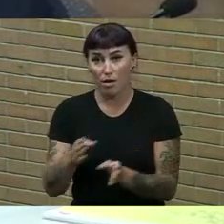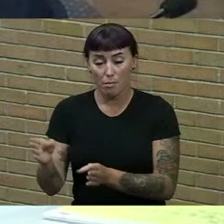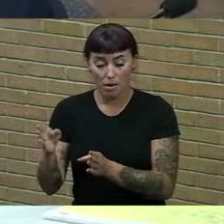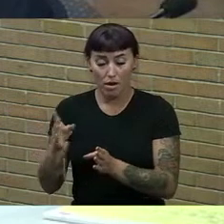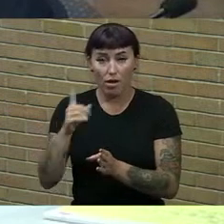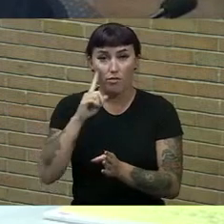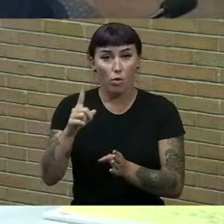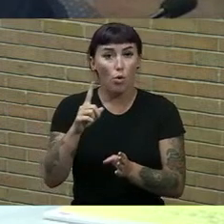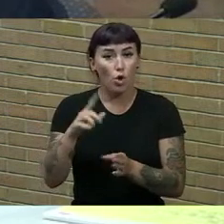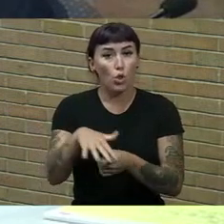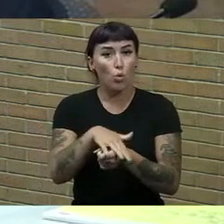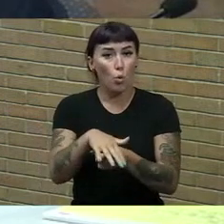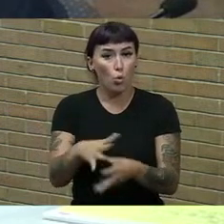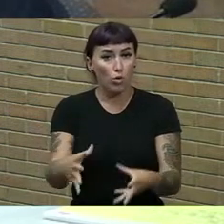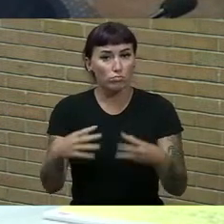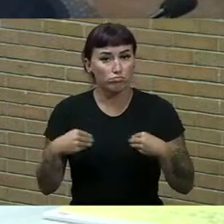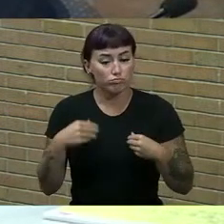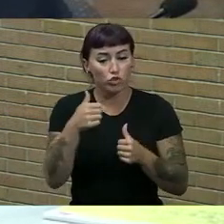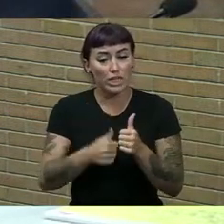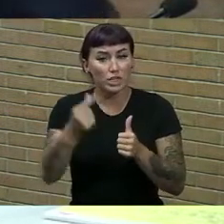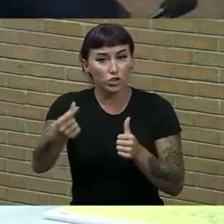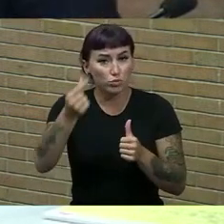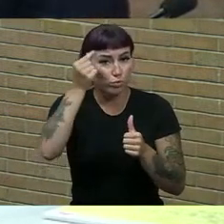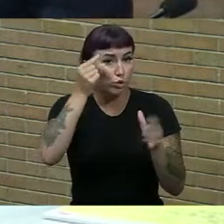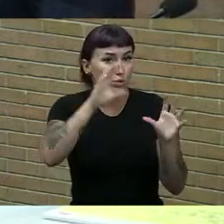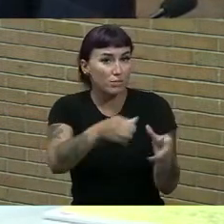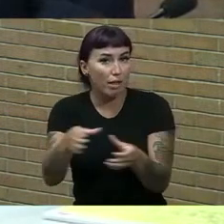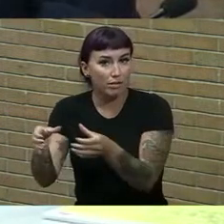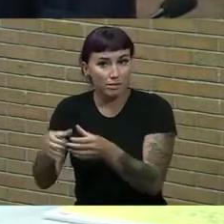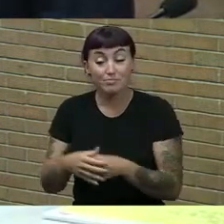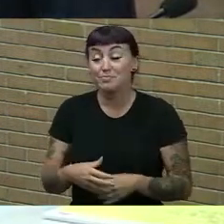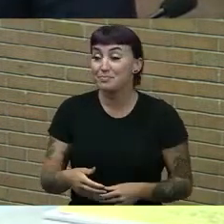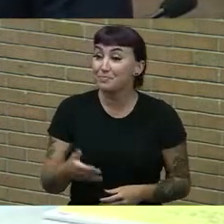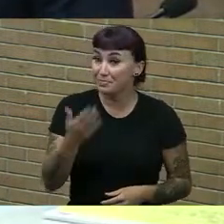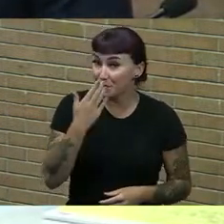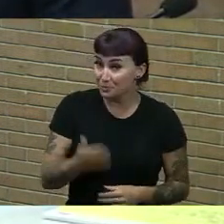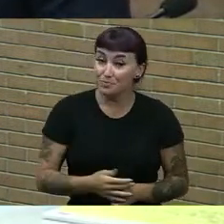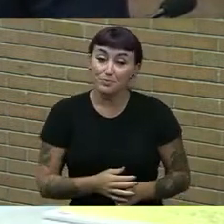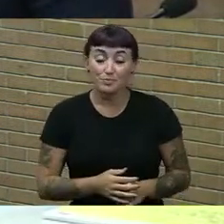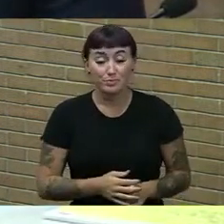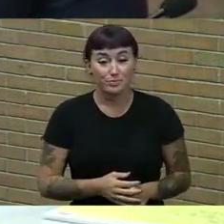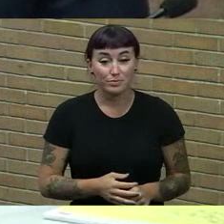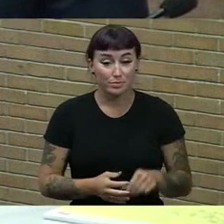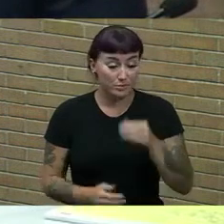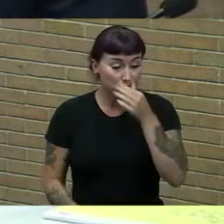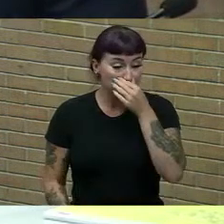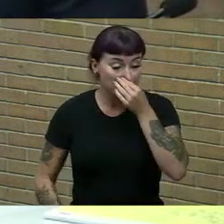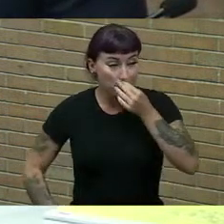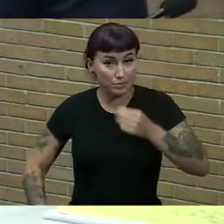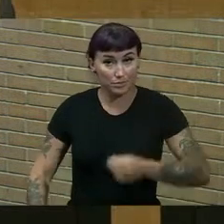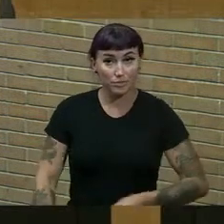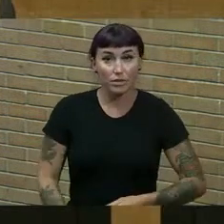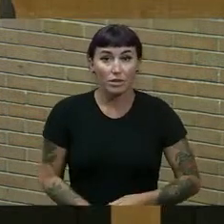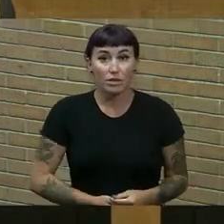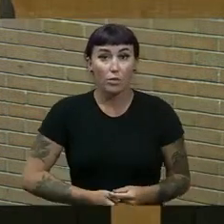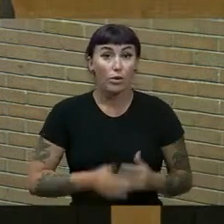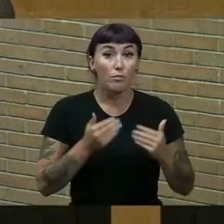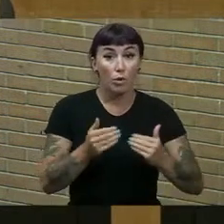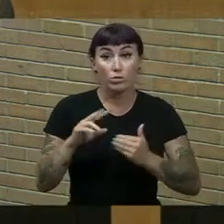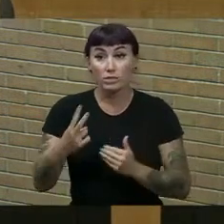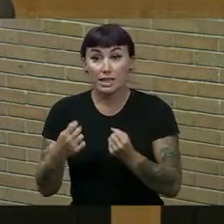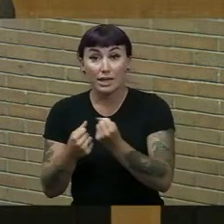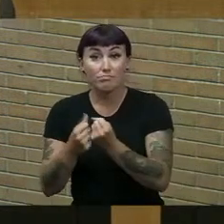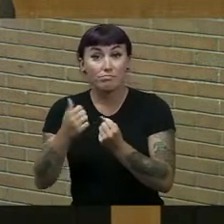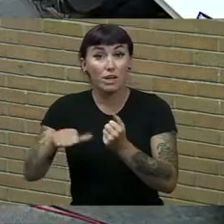local adoption from each municipality. Great, thank you very much. We have a motion and a second. Any